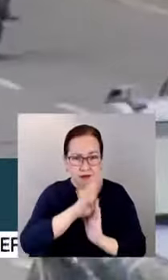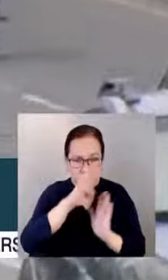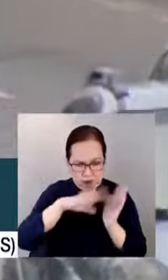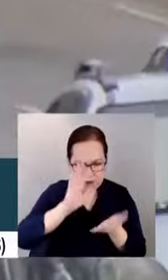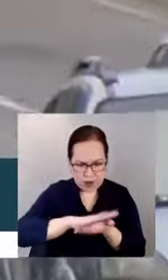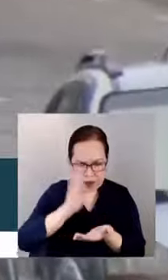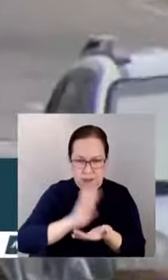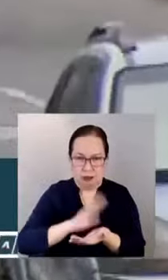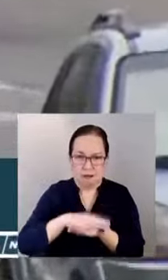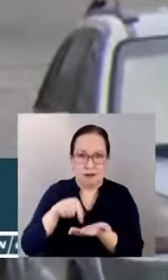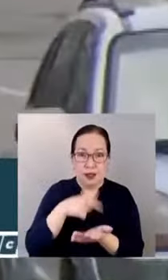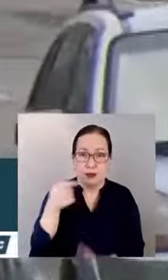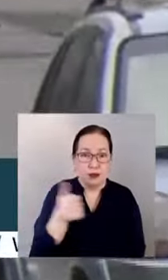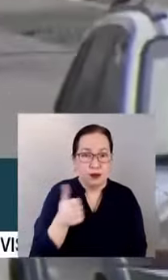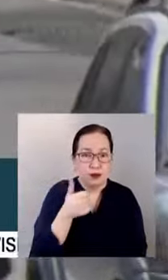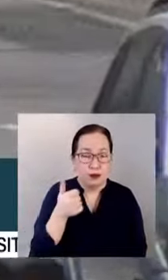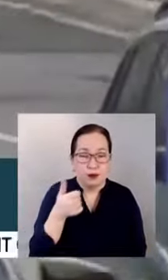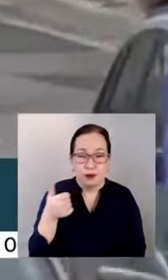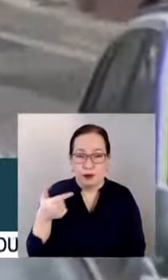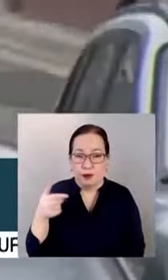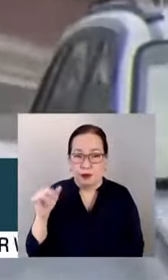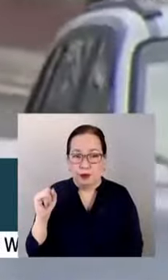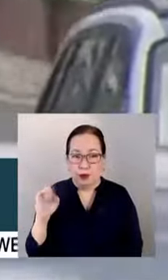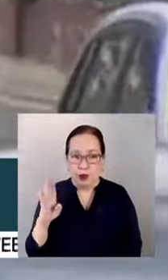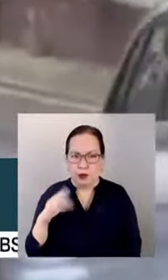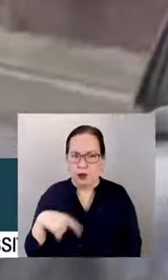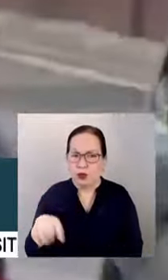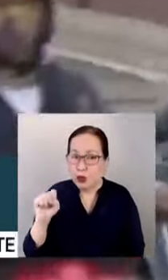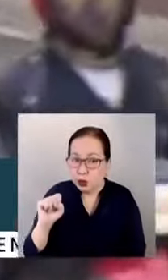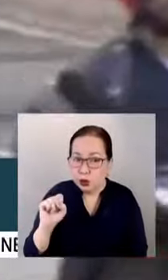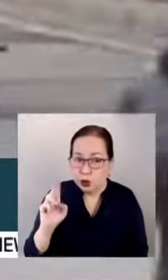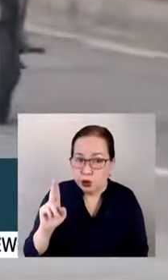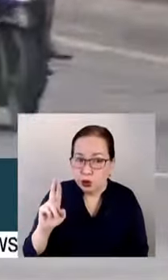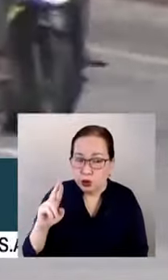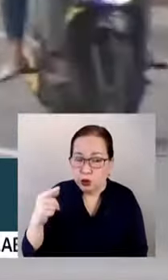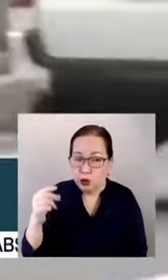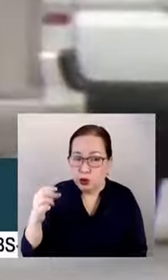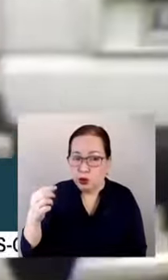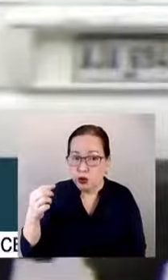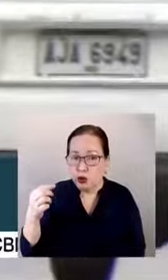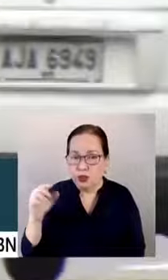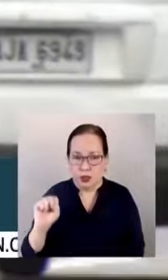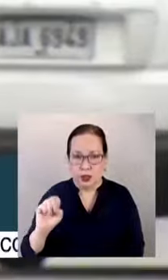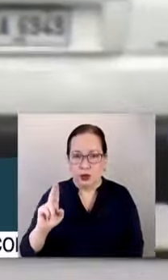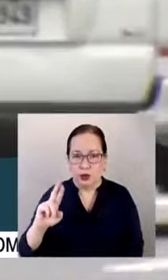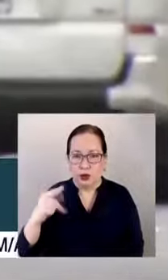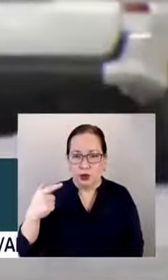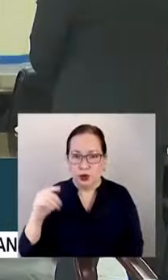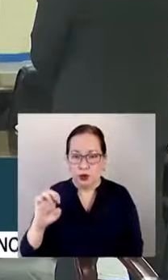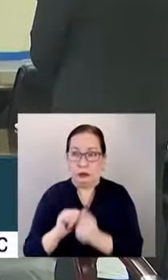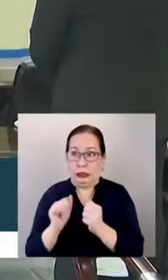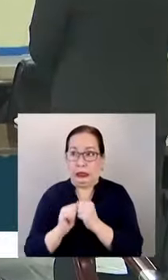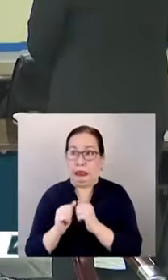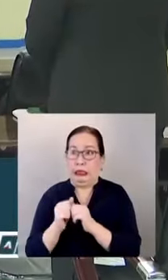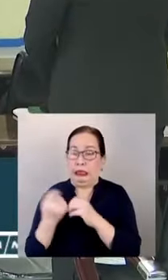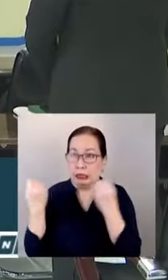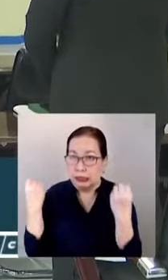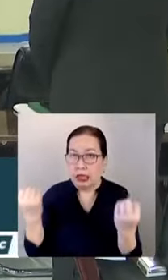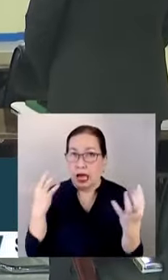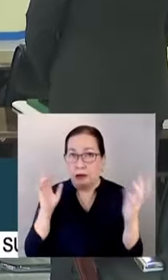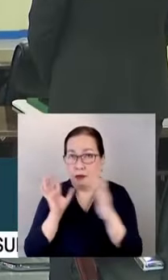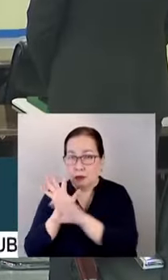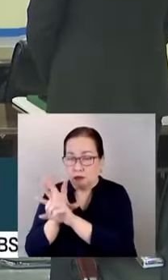fares. Surge charging is the additional amount the company charges to passengers during peak hours. The LTFRB warns of